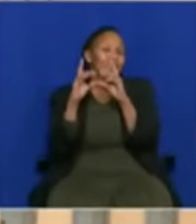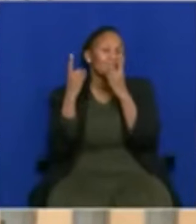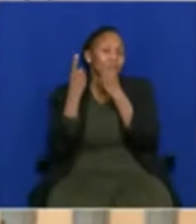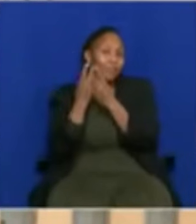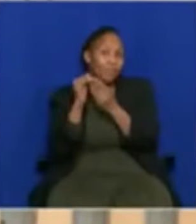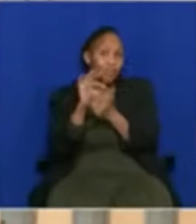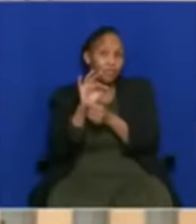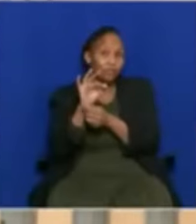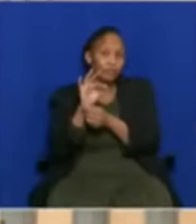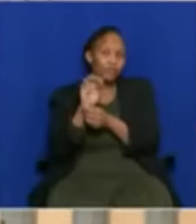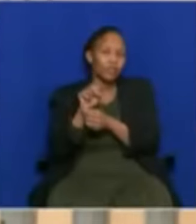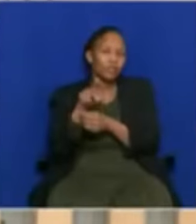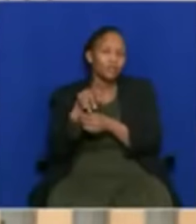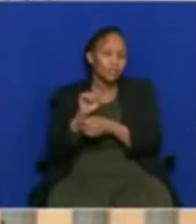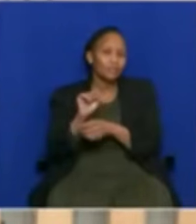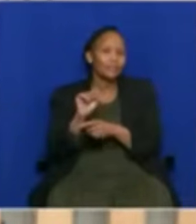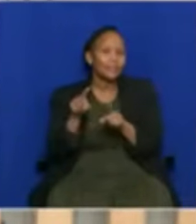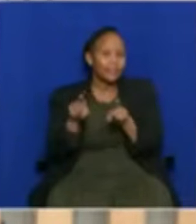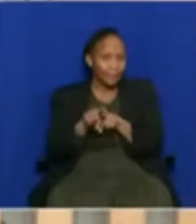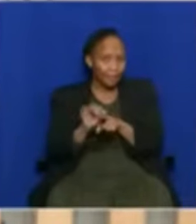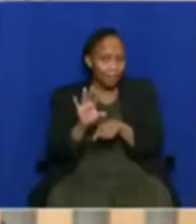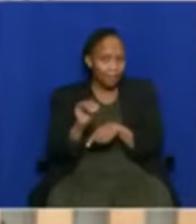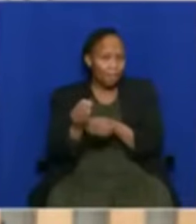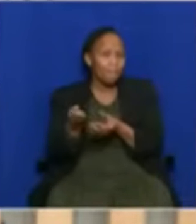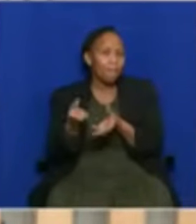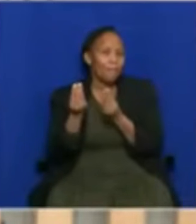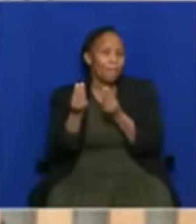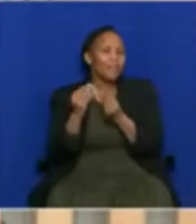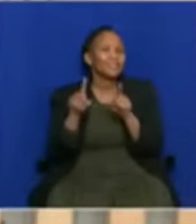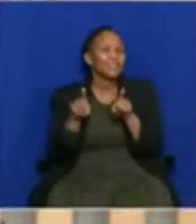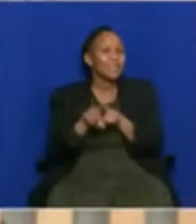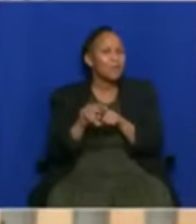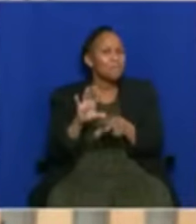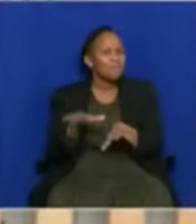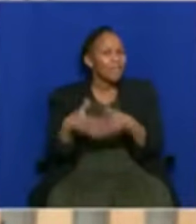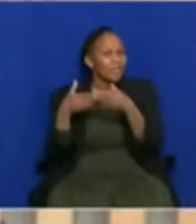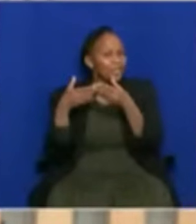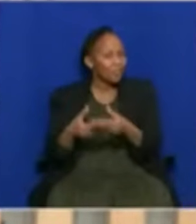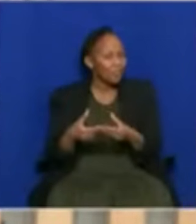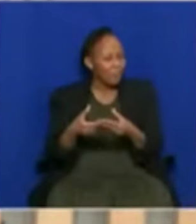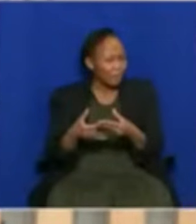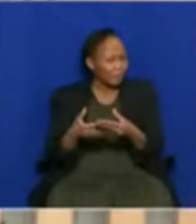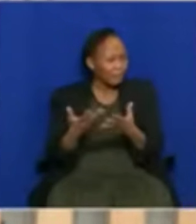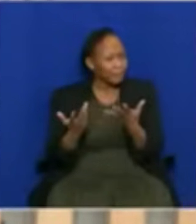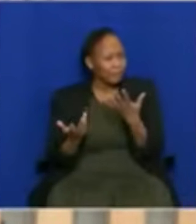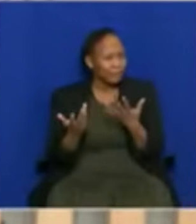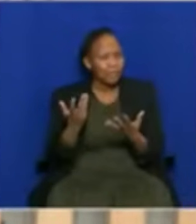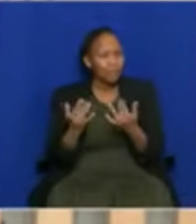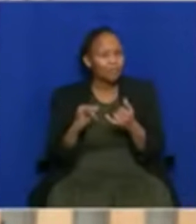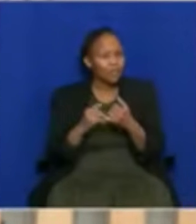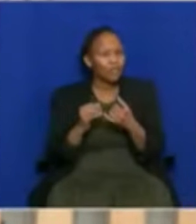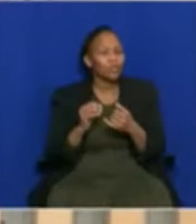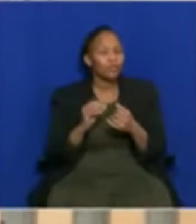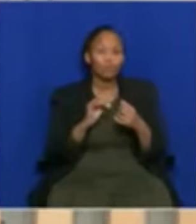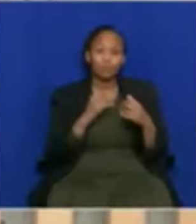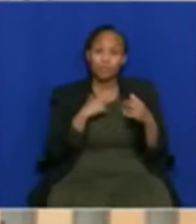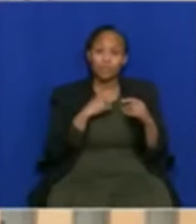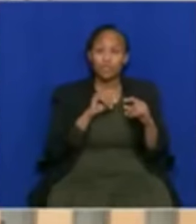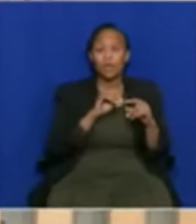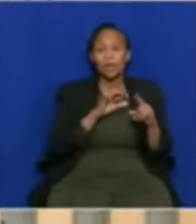Yes. And for that purpose, I'm still in Annexure MK15 at page 293.